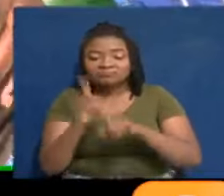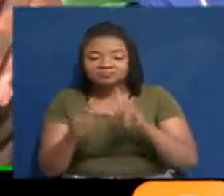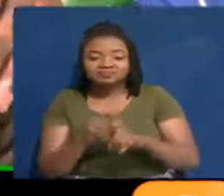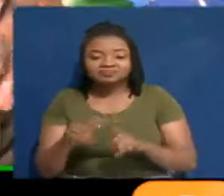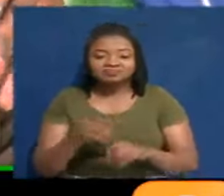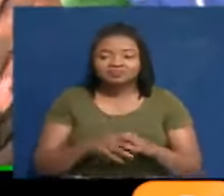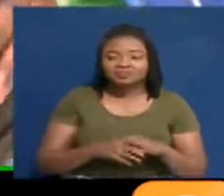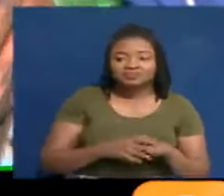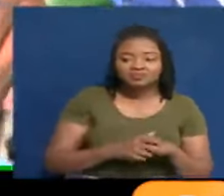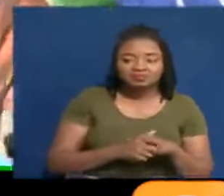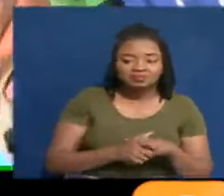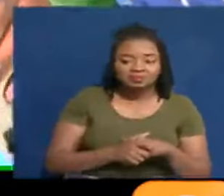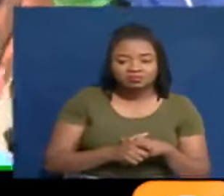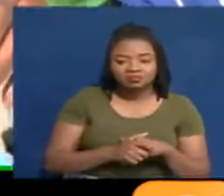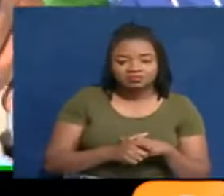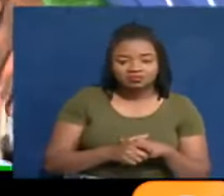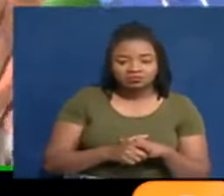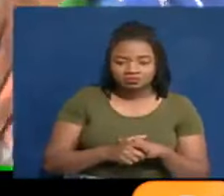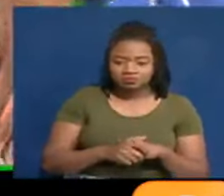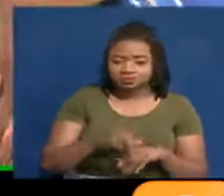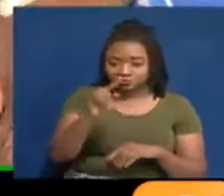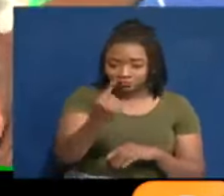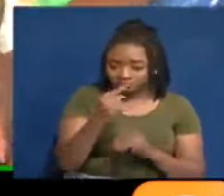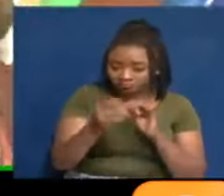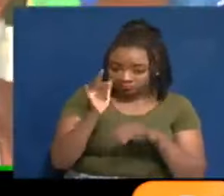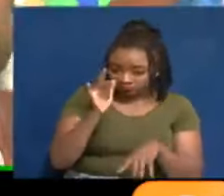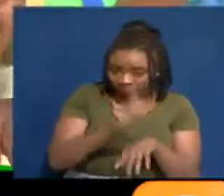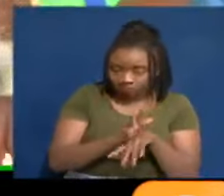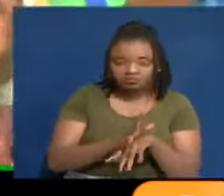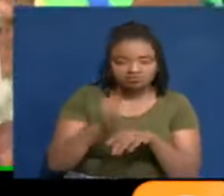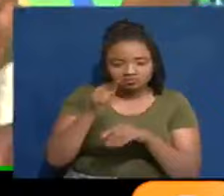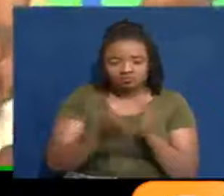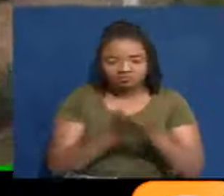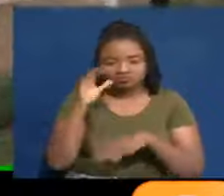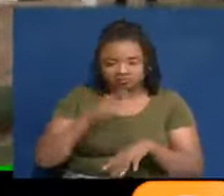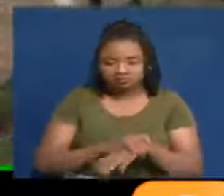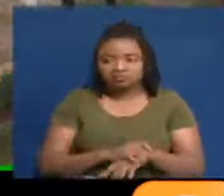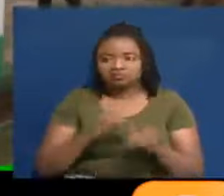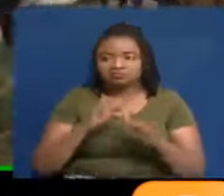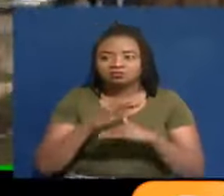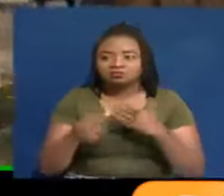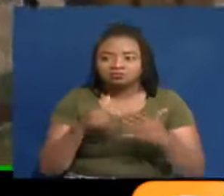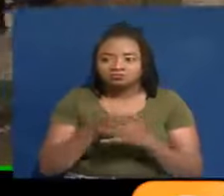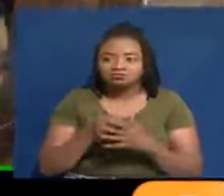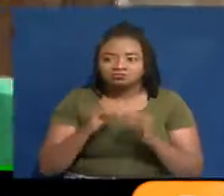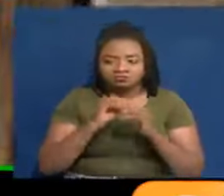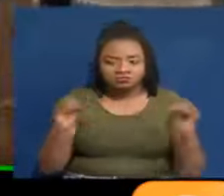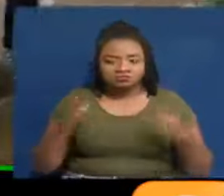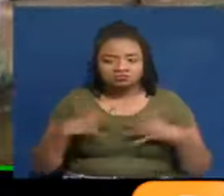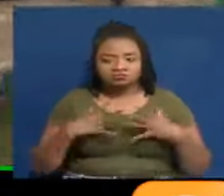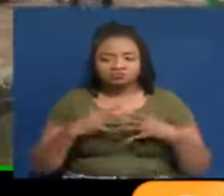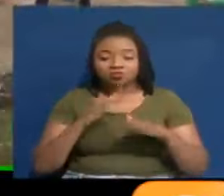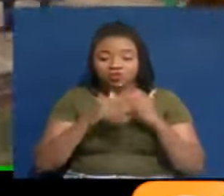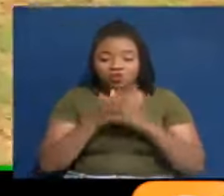say, hi, who are Peter Mbele, Hakuna. It's first come, first serve. And you all go to the room, nobody is passing anybody. You get